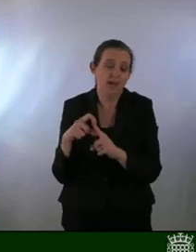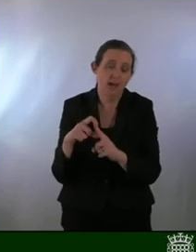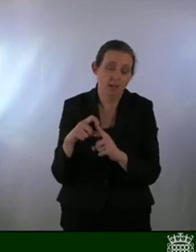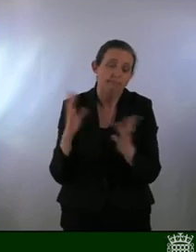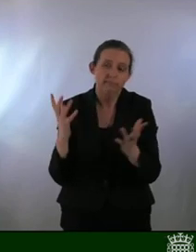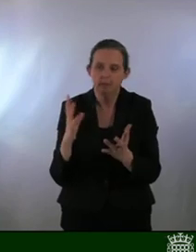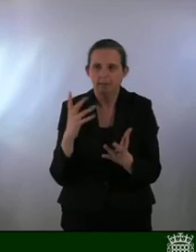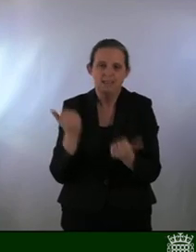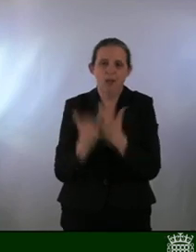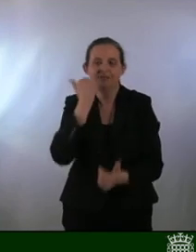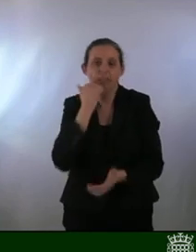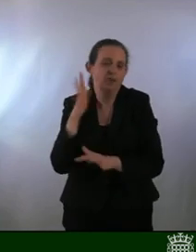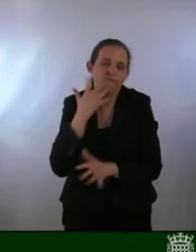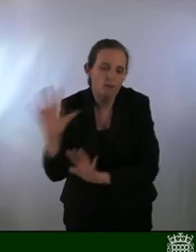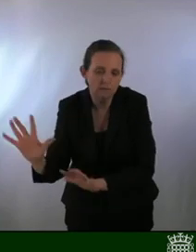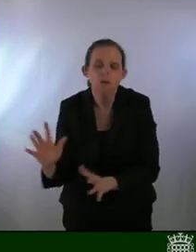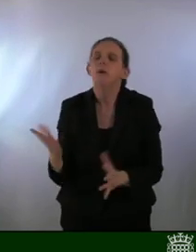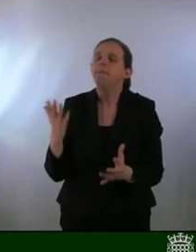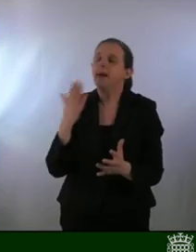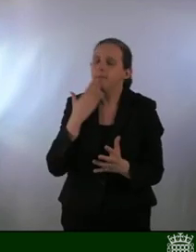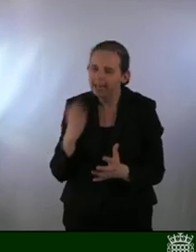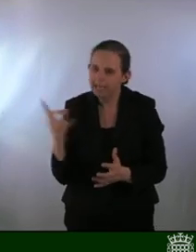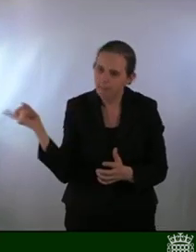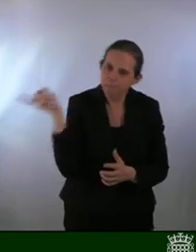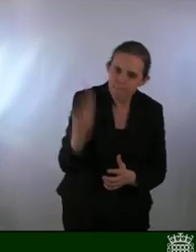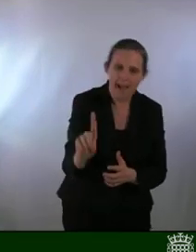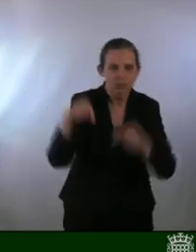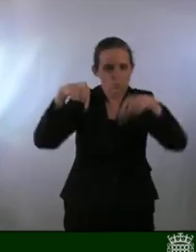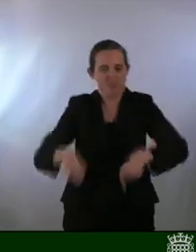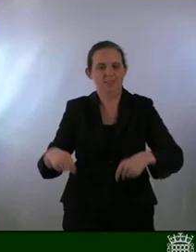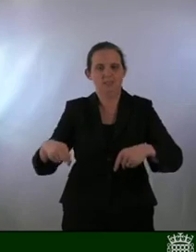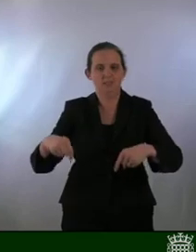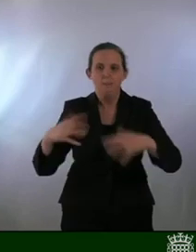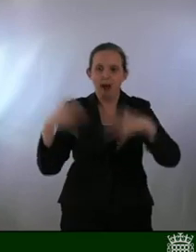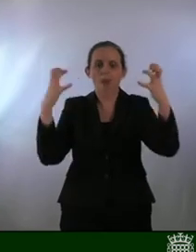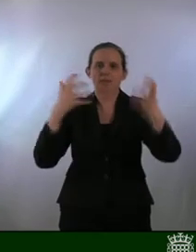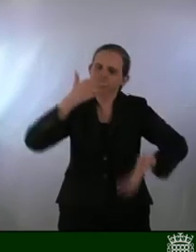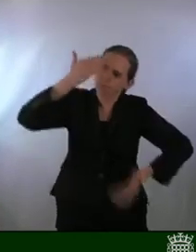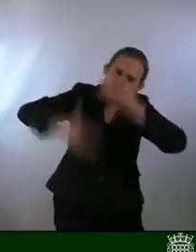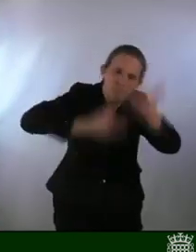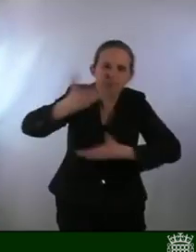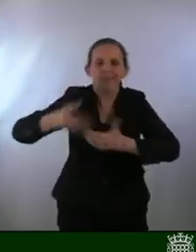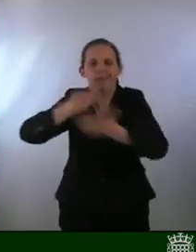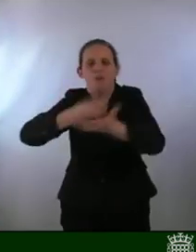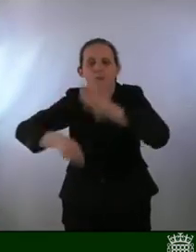Secretary of State to urge him to come back to the House with economic measures that match the gravity of the